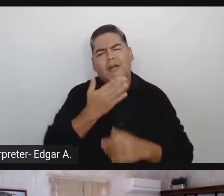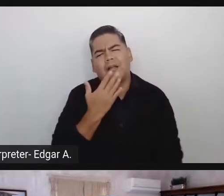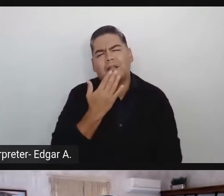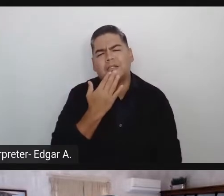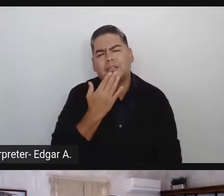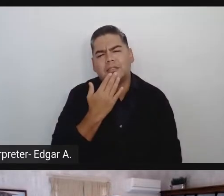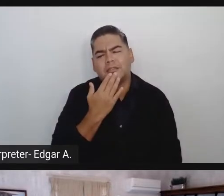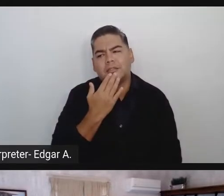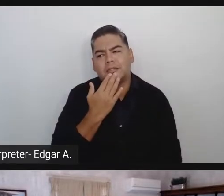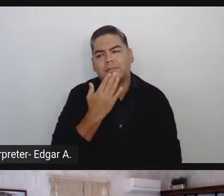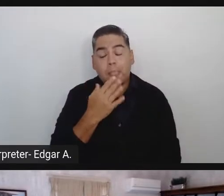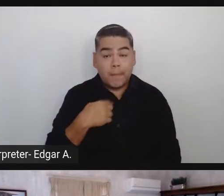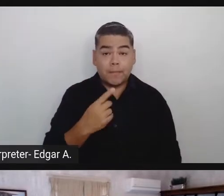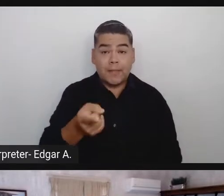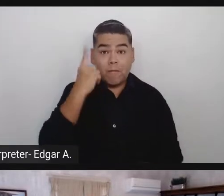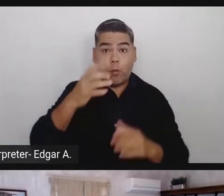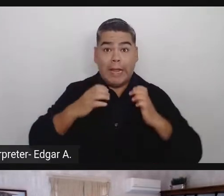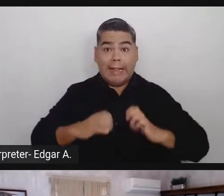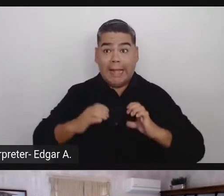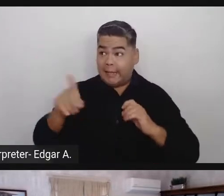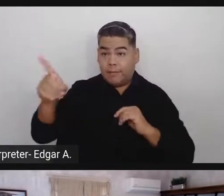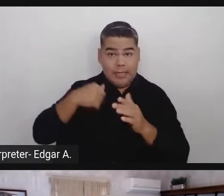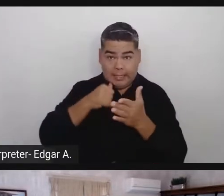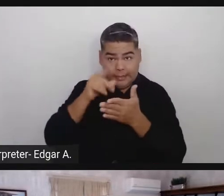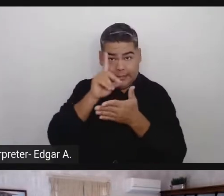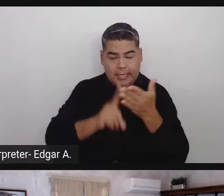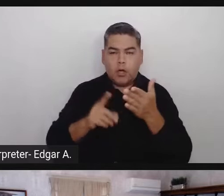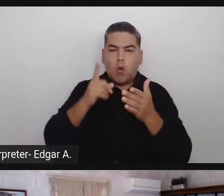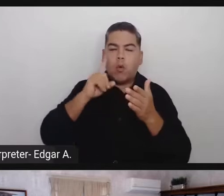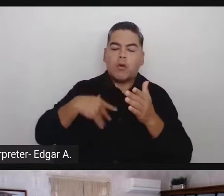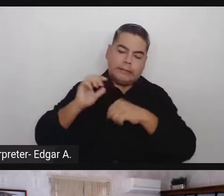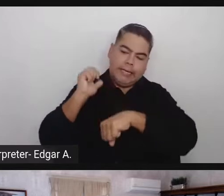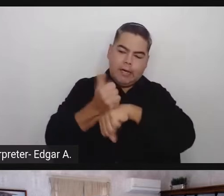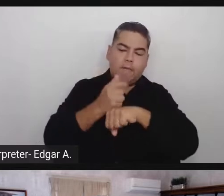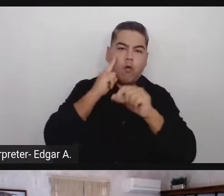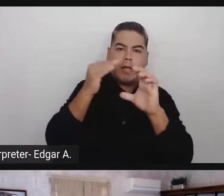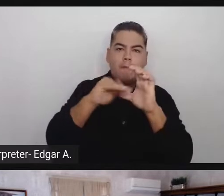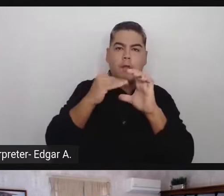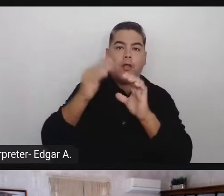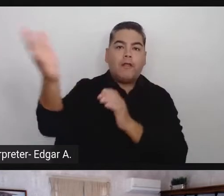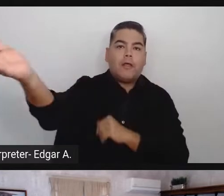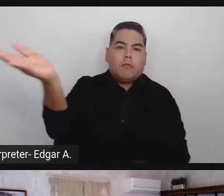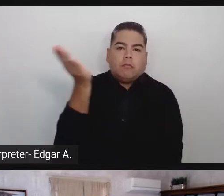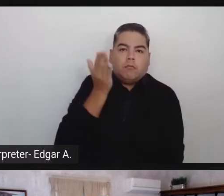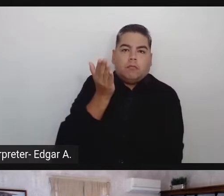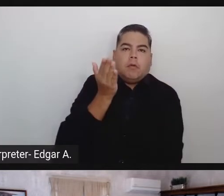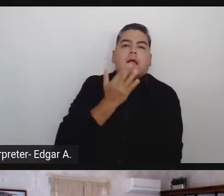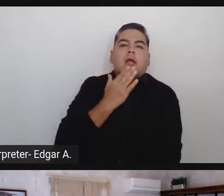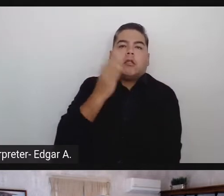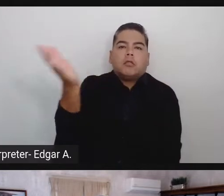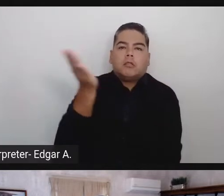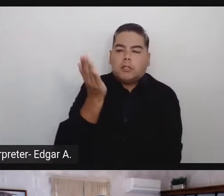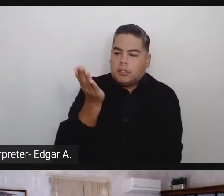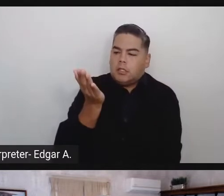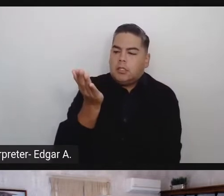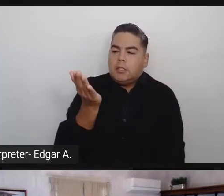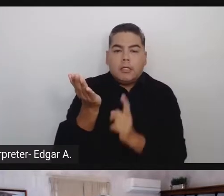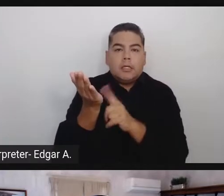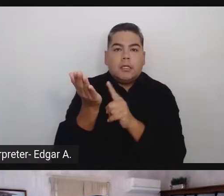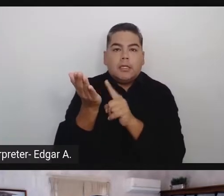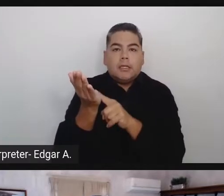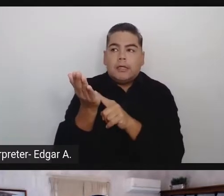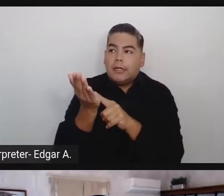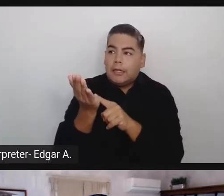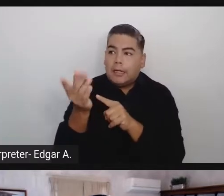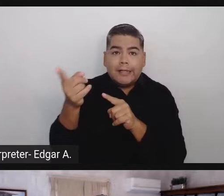designer. We were designing something for them for an email, and they sent us their brand color palette and decided to not send us their lighter